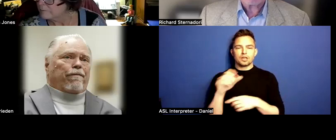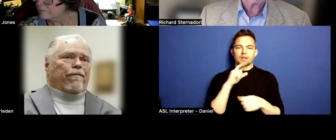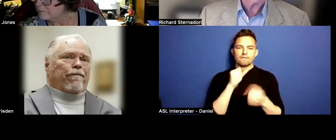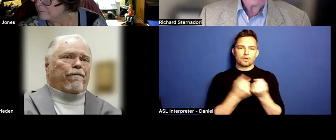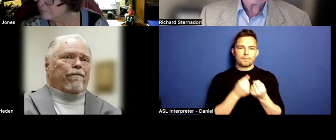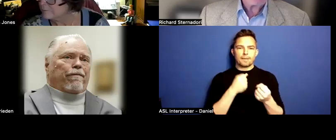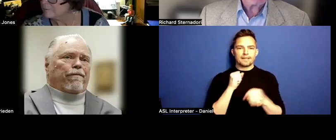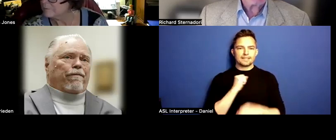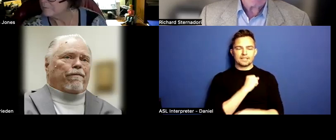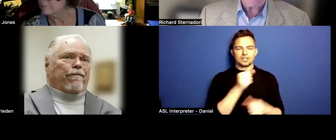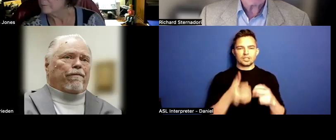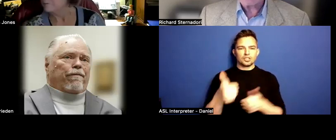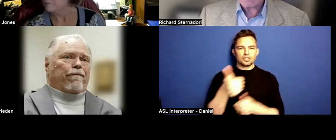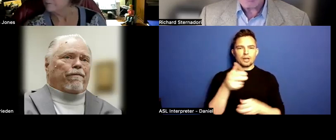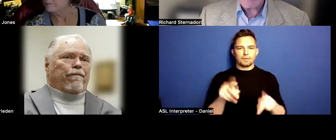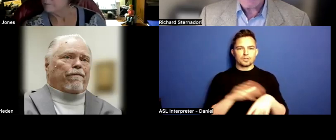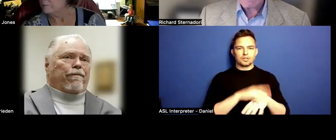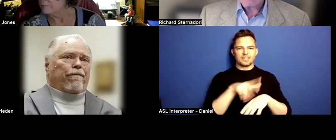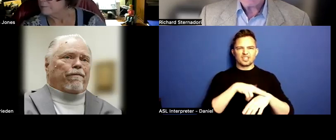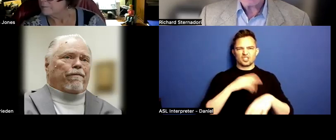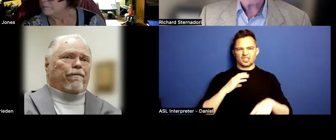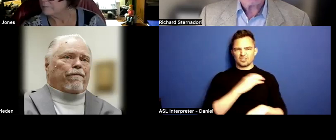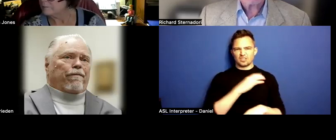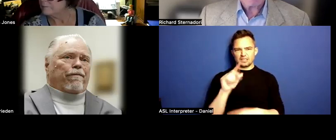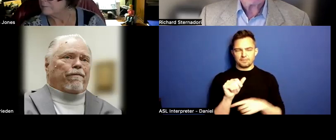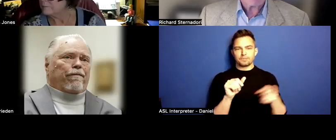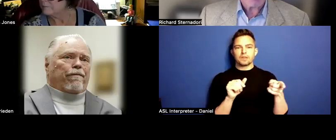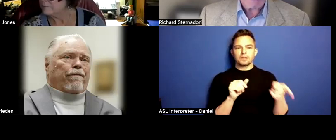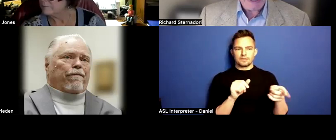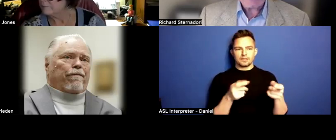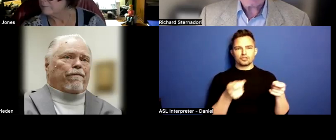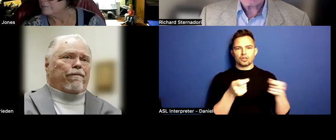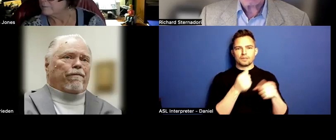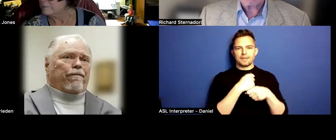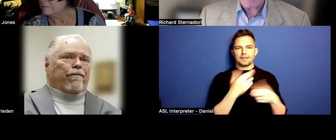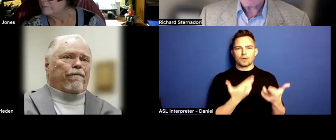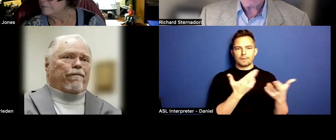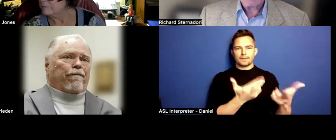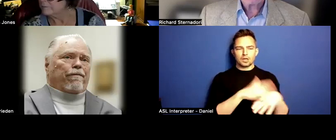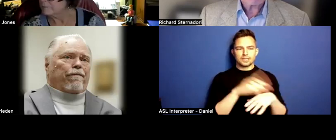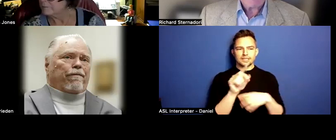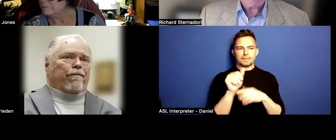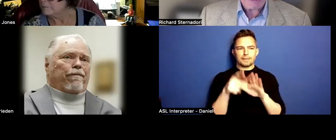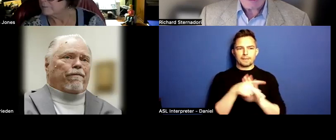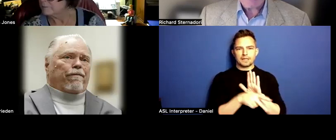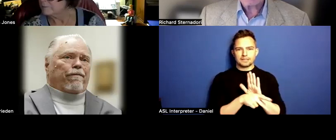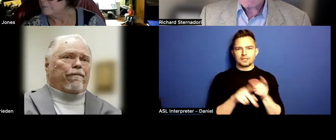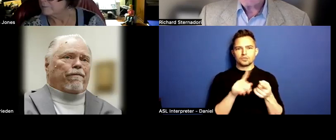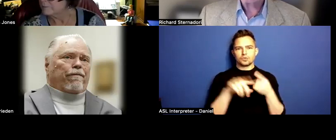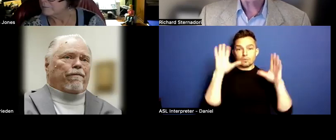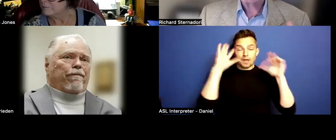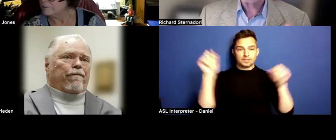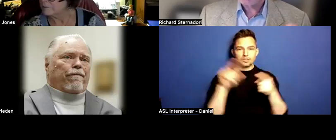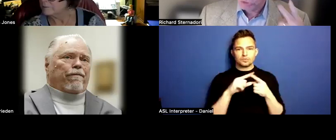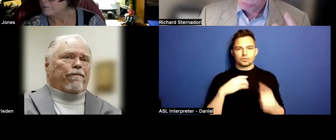as chairperson of the National Council on Disability. The council is charged with making recommendations on disability policy to the president and Congress, and